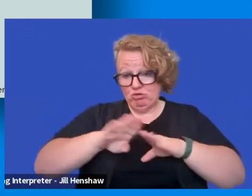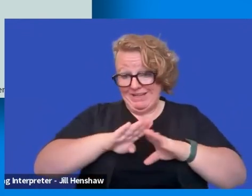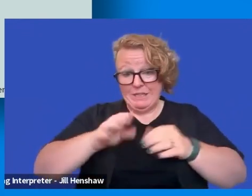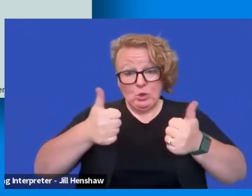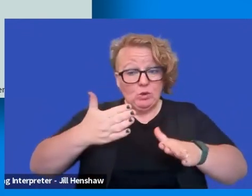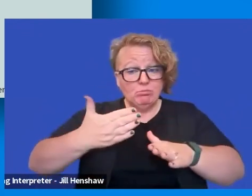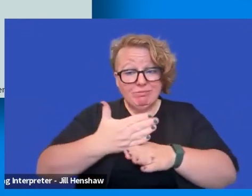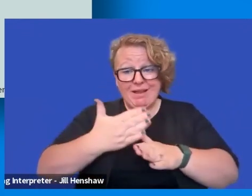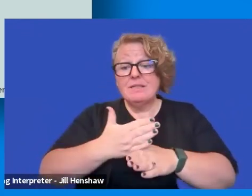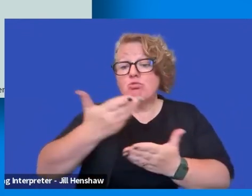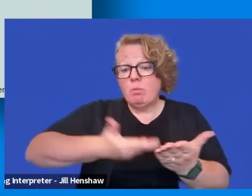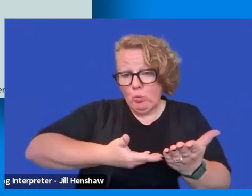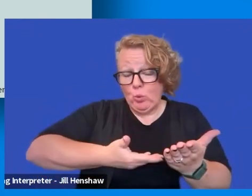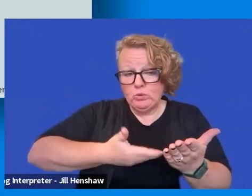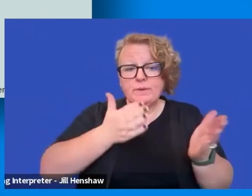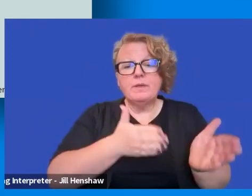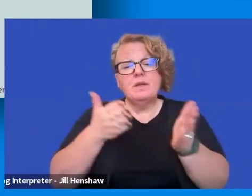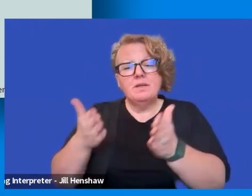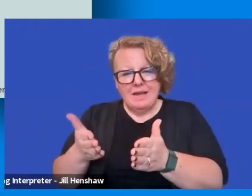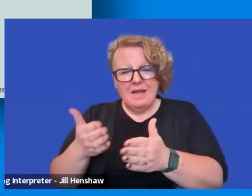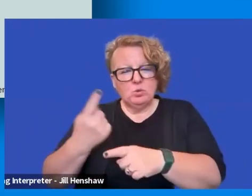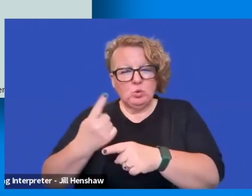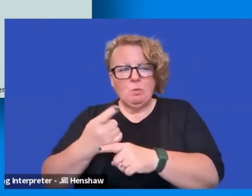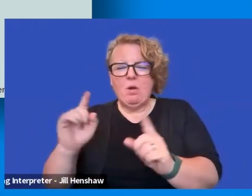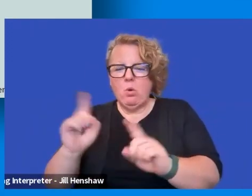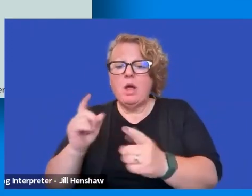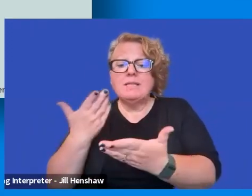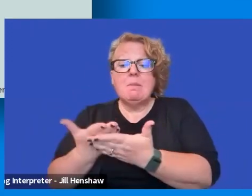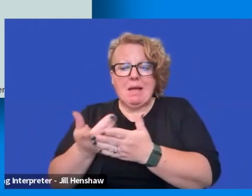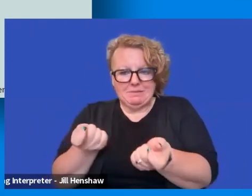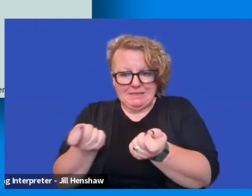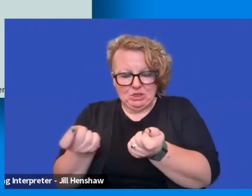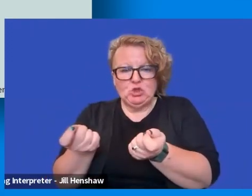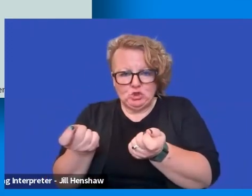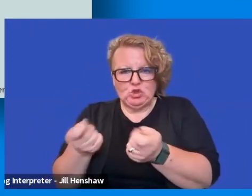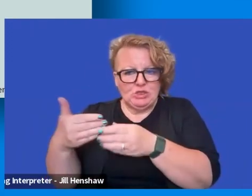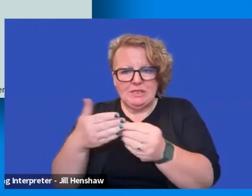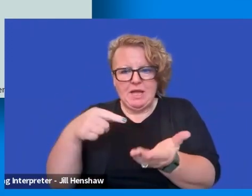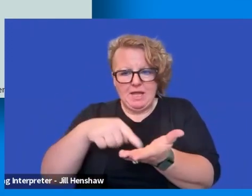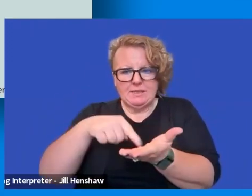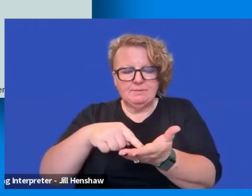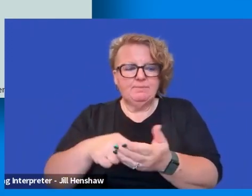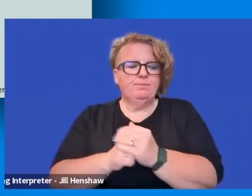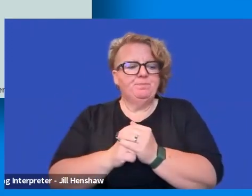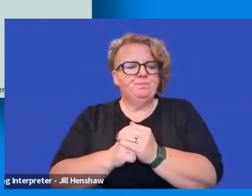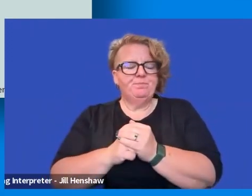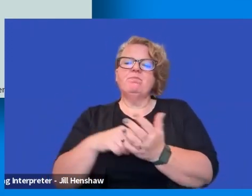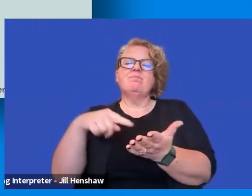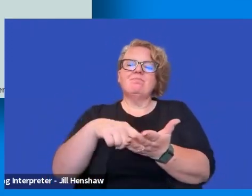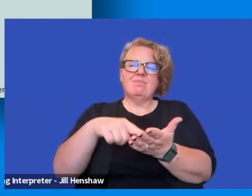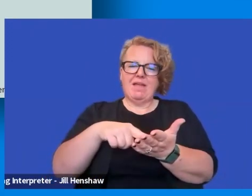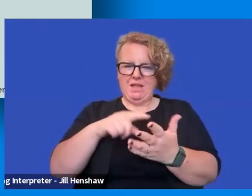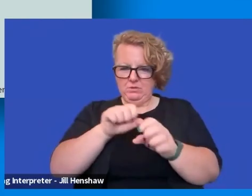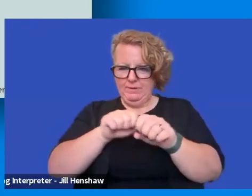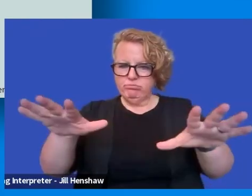report. Next, I'll speak a bit about our demand management guide that will come out next